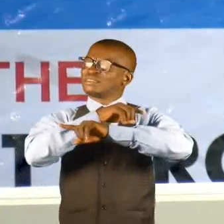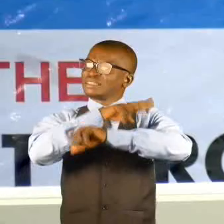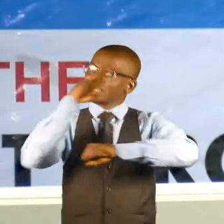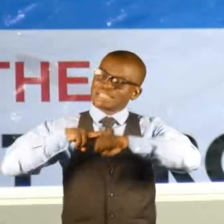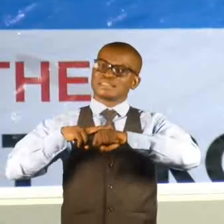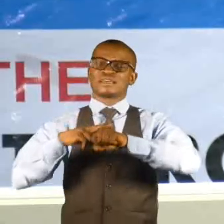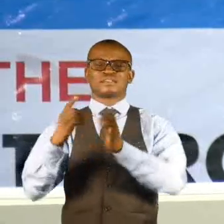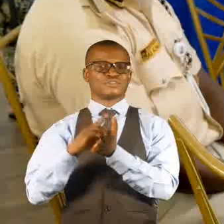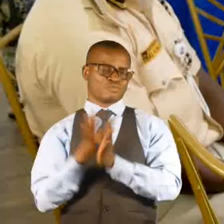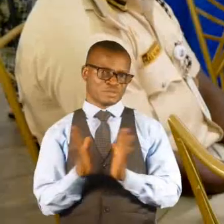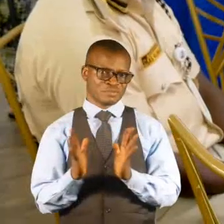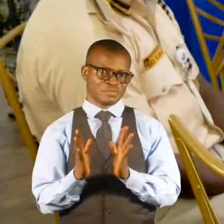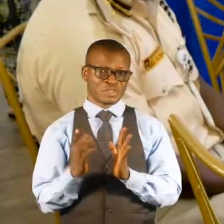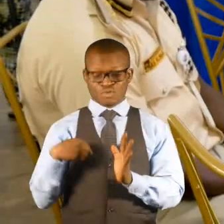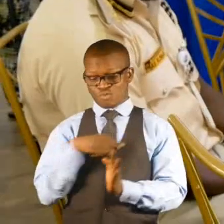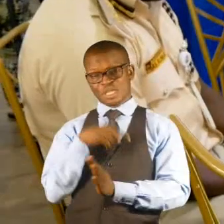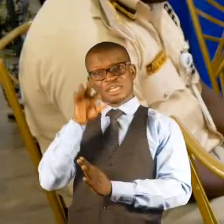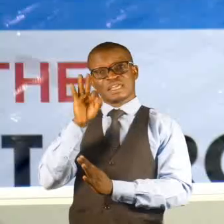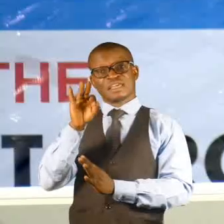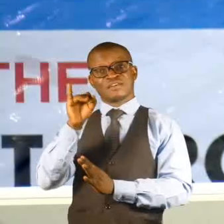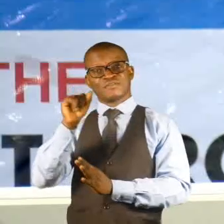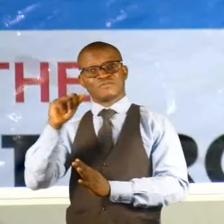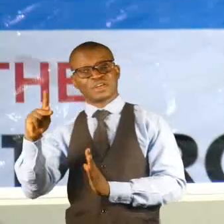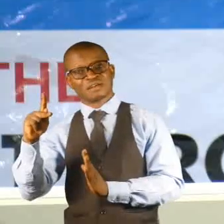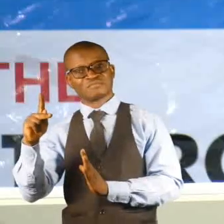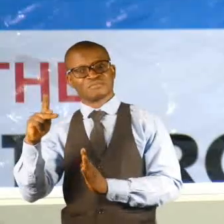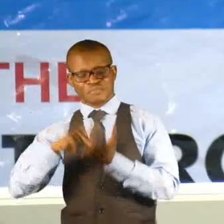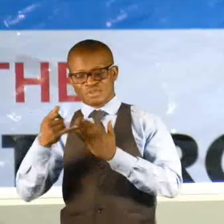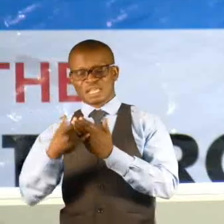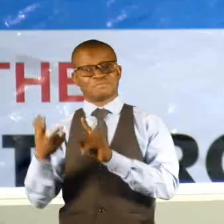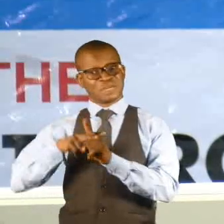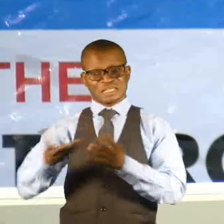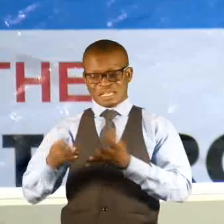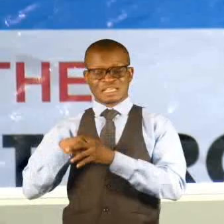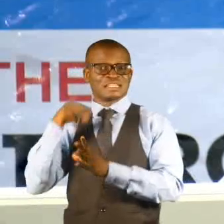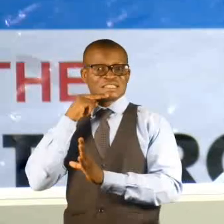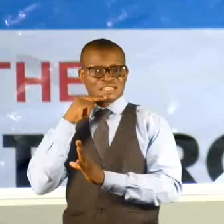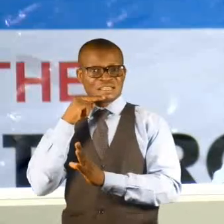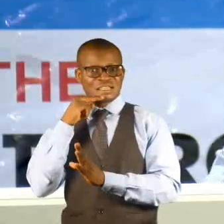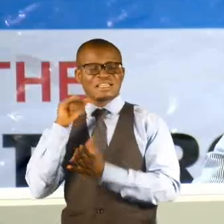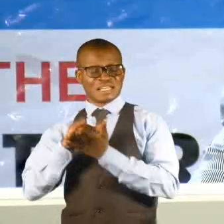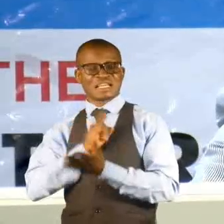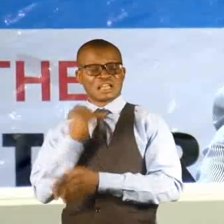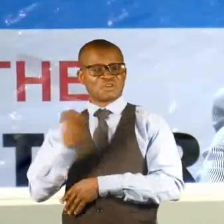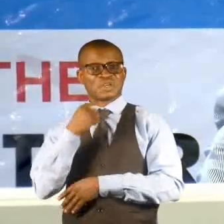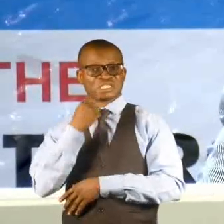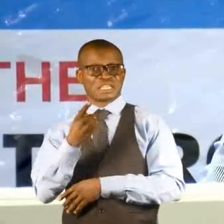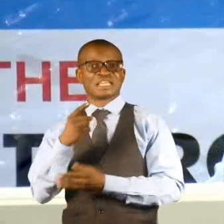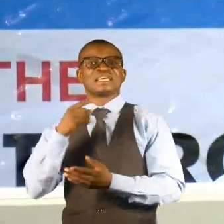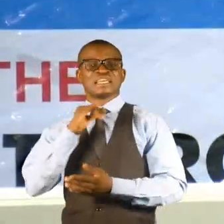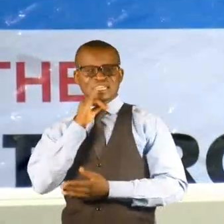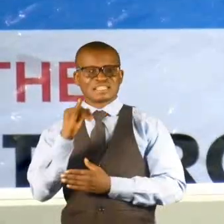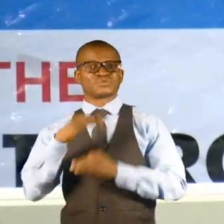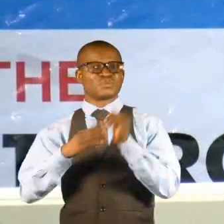national document. Within the project that FIAP is implementing here in Nigeria, which is, as I